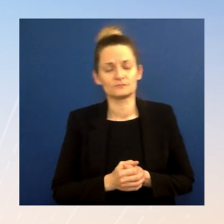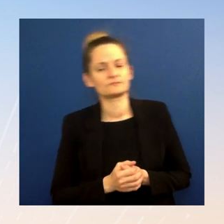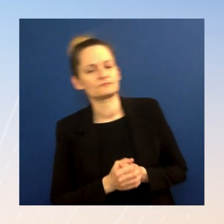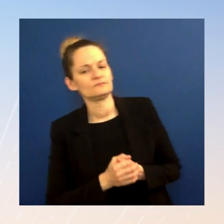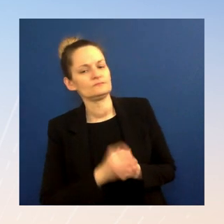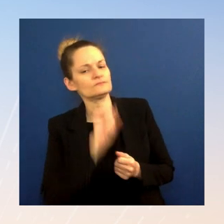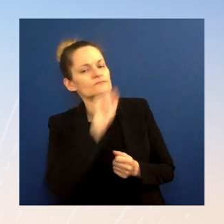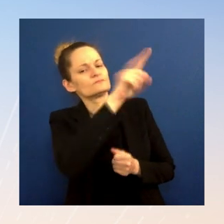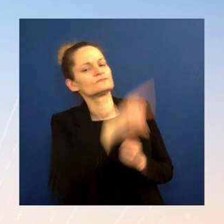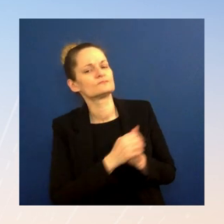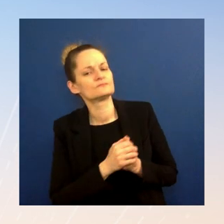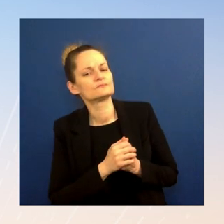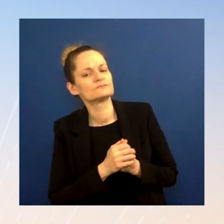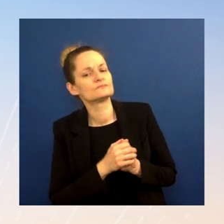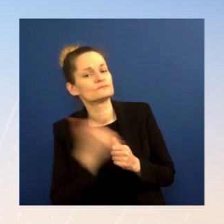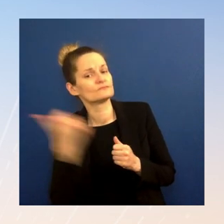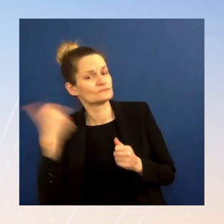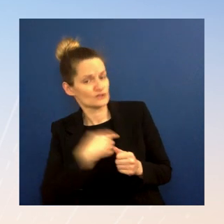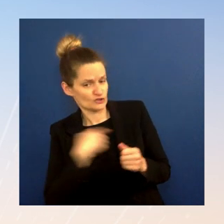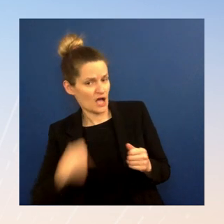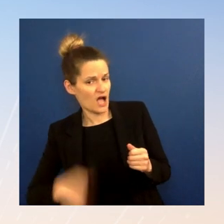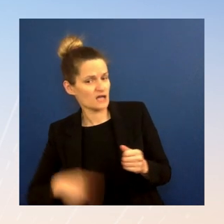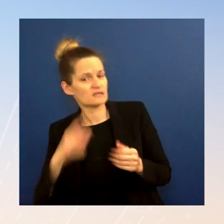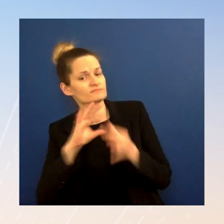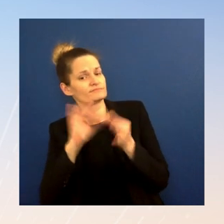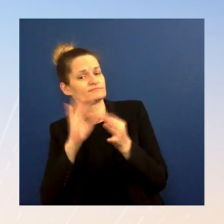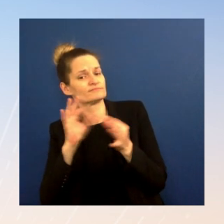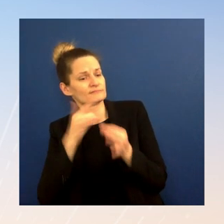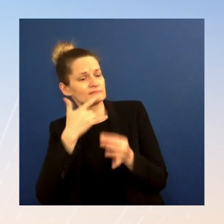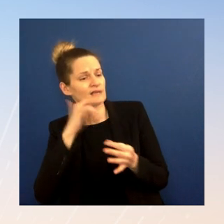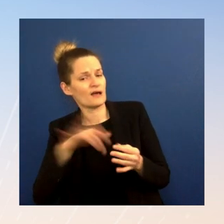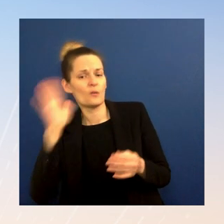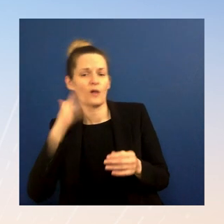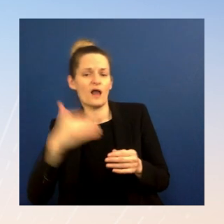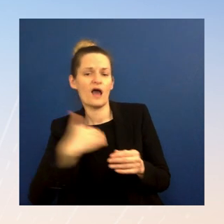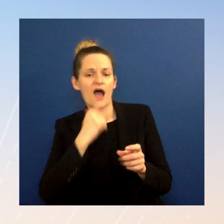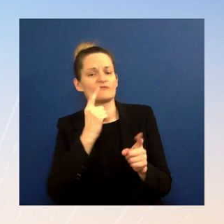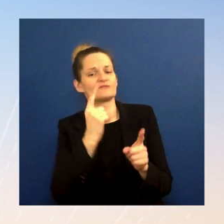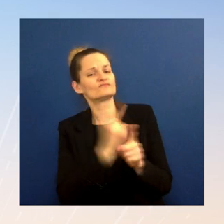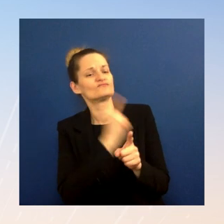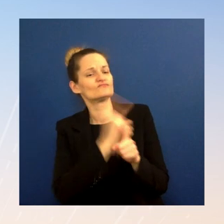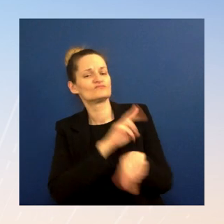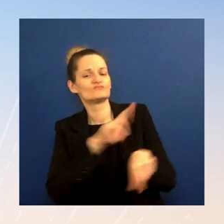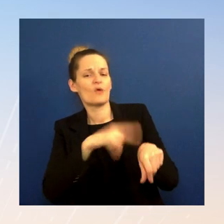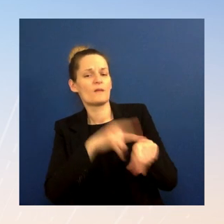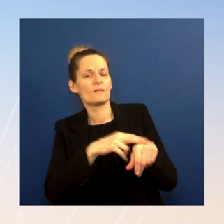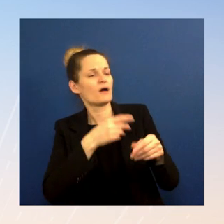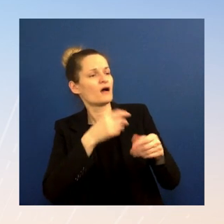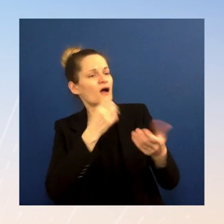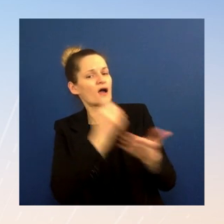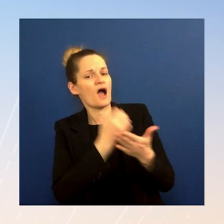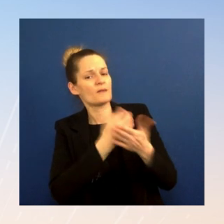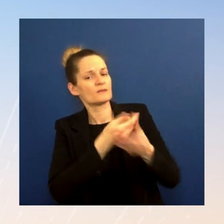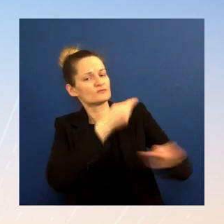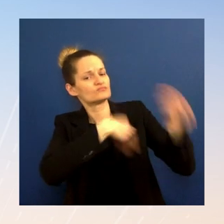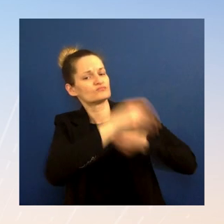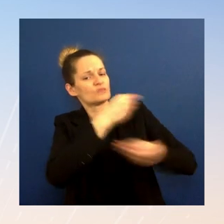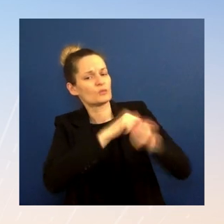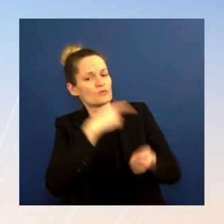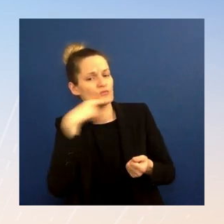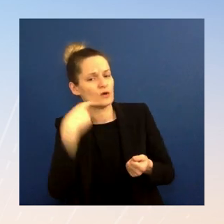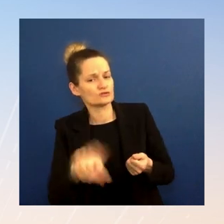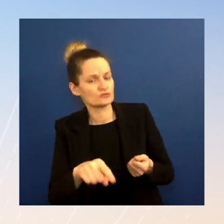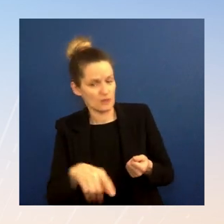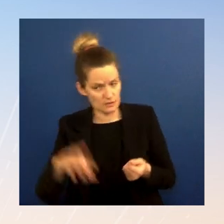the president going to press President Xi on that, and is he going to ask them to sort of back off their activity like the rest of the world? Well, I think that